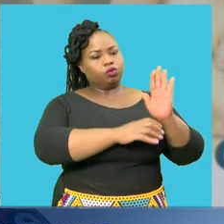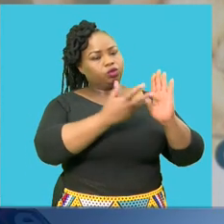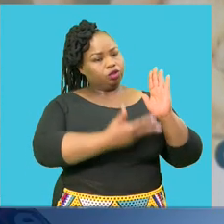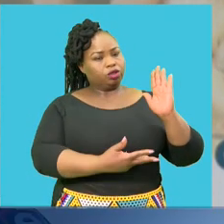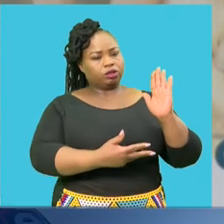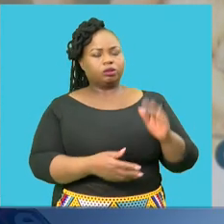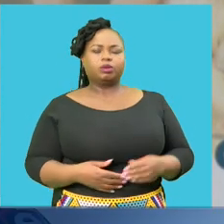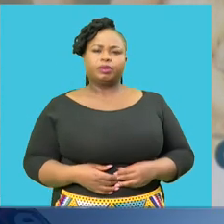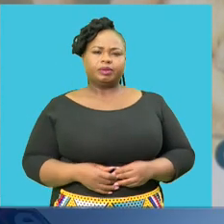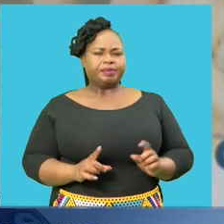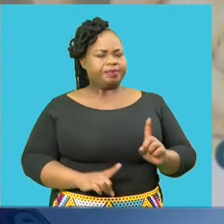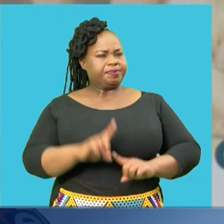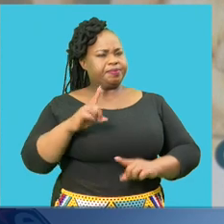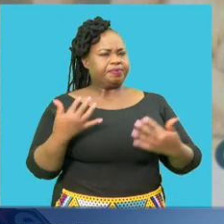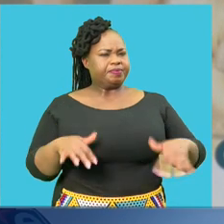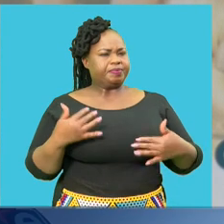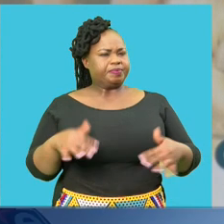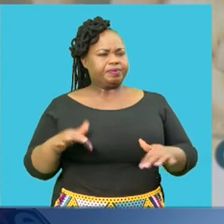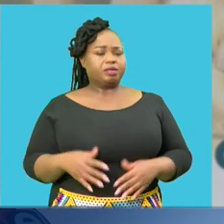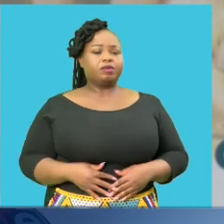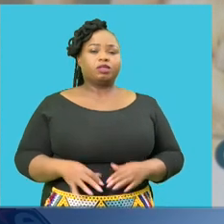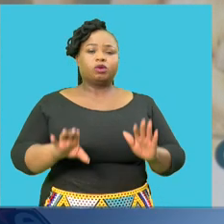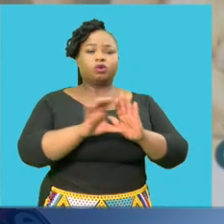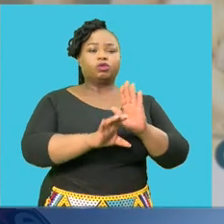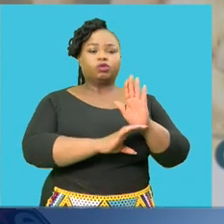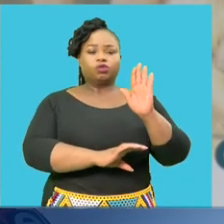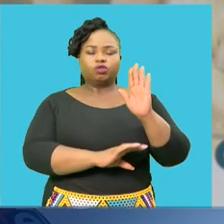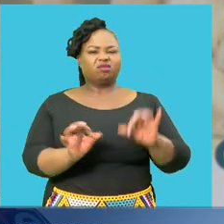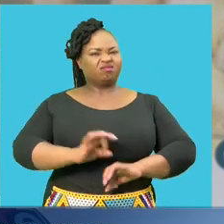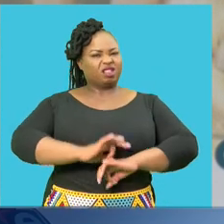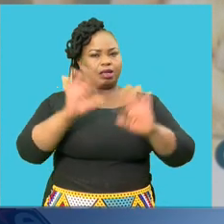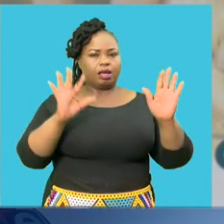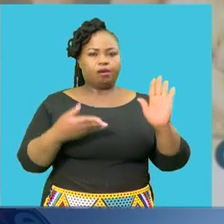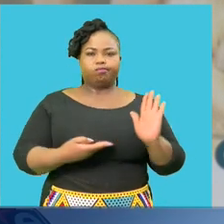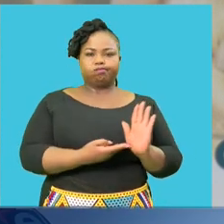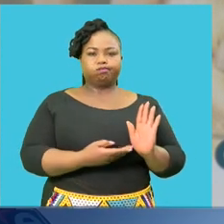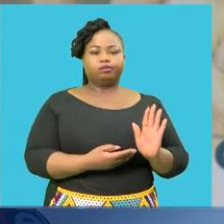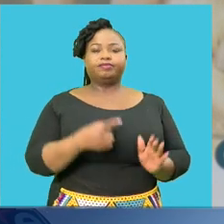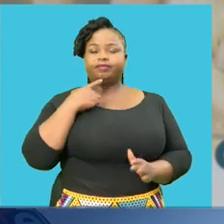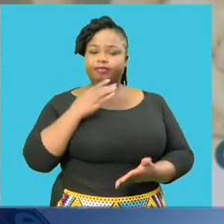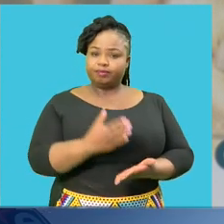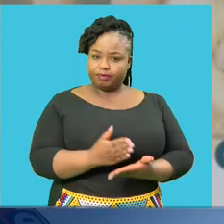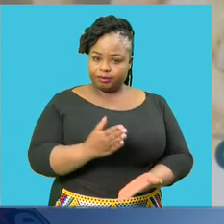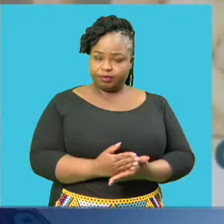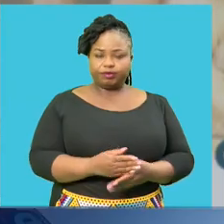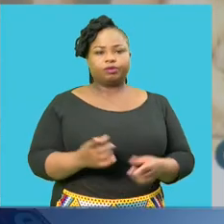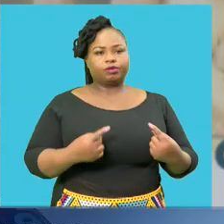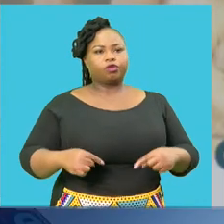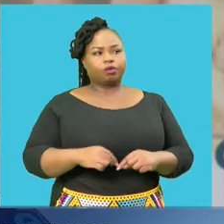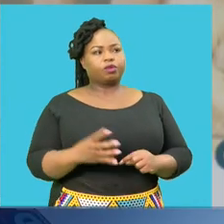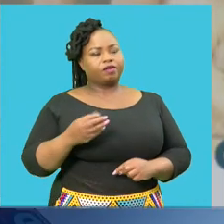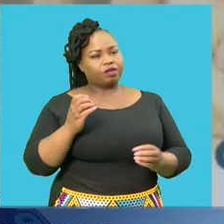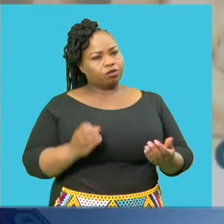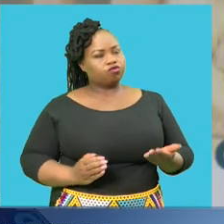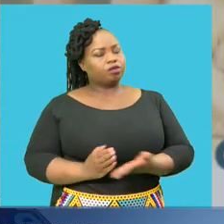ours is a very progressive constitution. The constitution is very clear that it guarantees us the right to